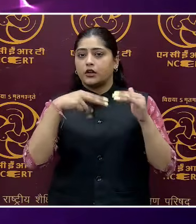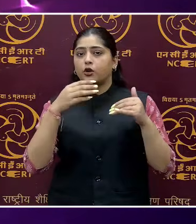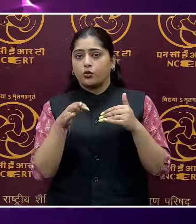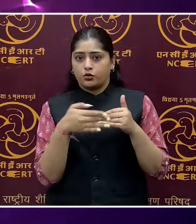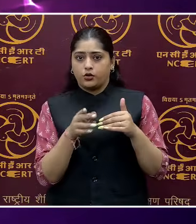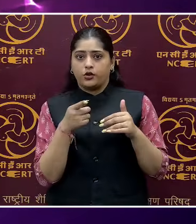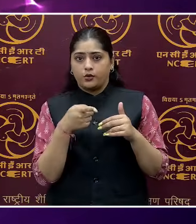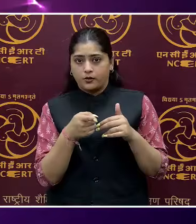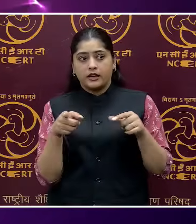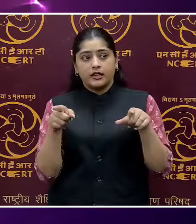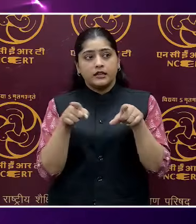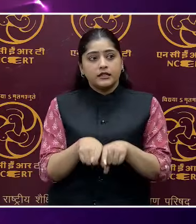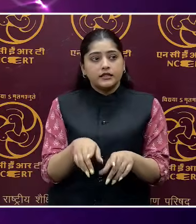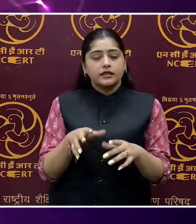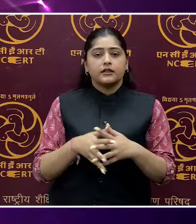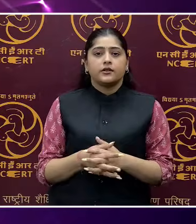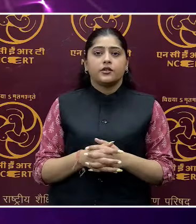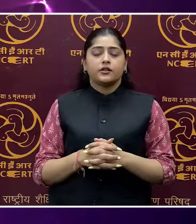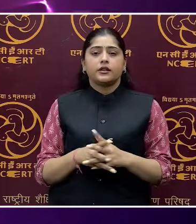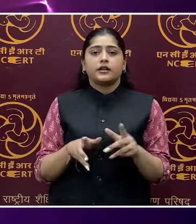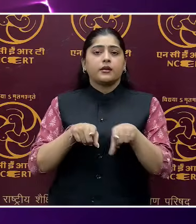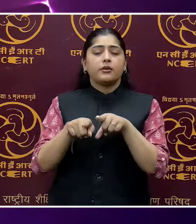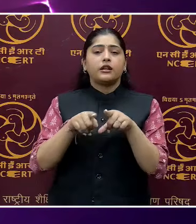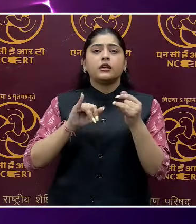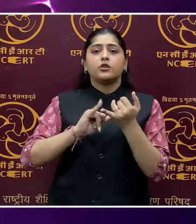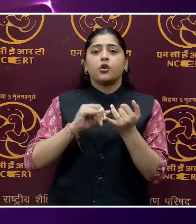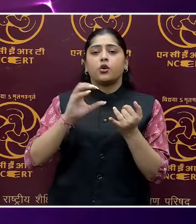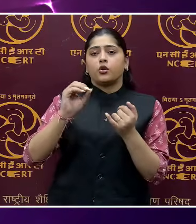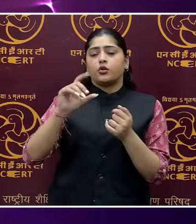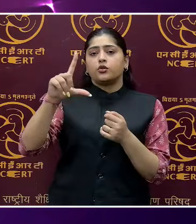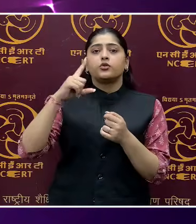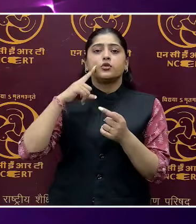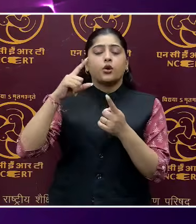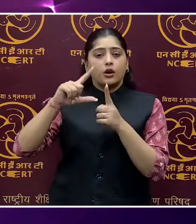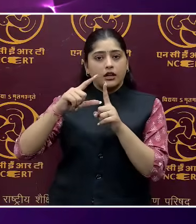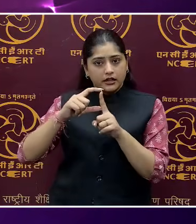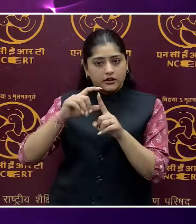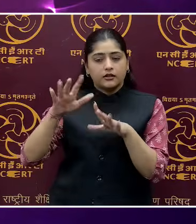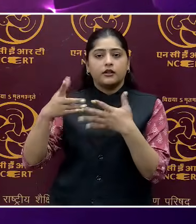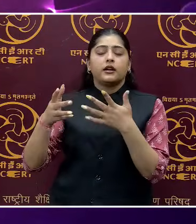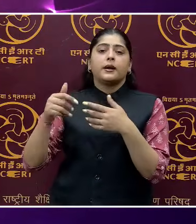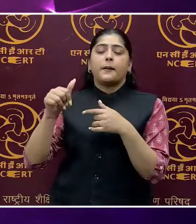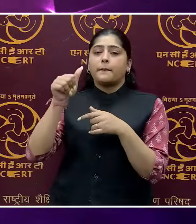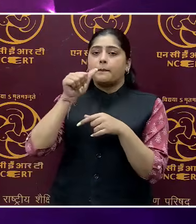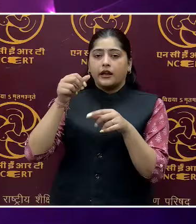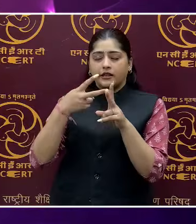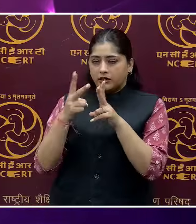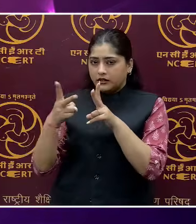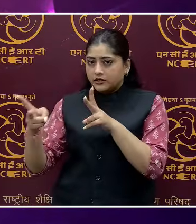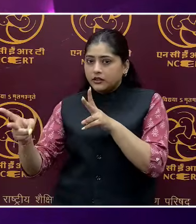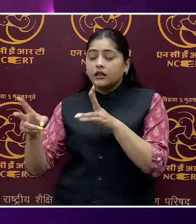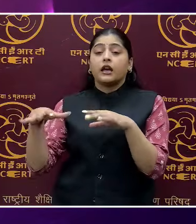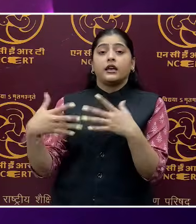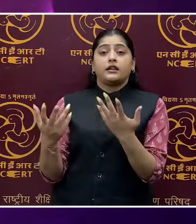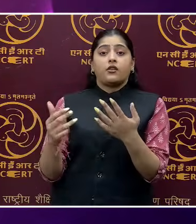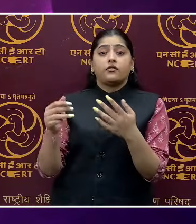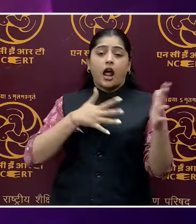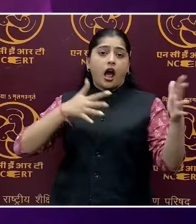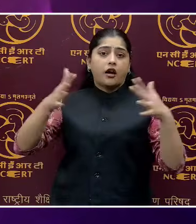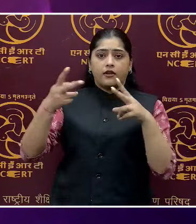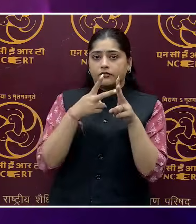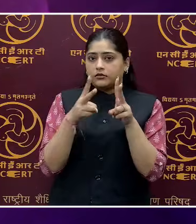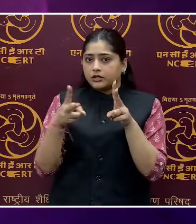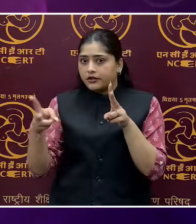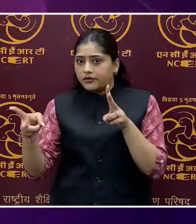that classified as, solids, liquids and gases. Solids have a strong molecular force as well